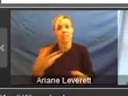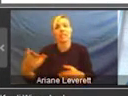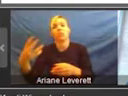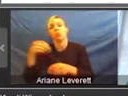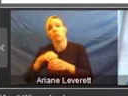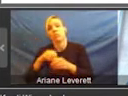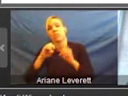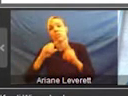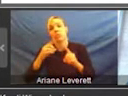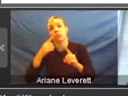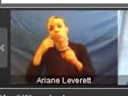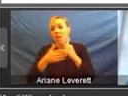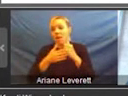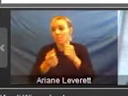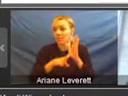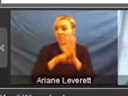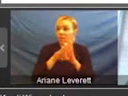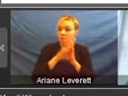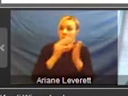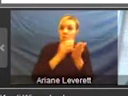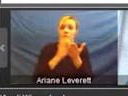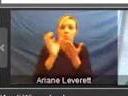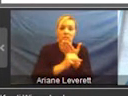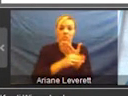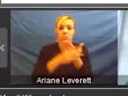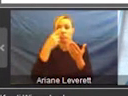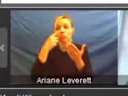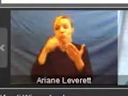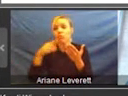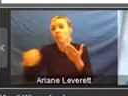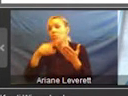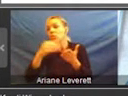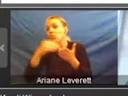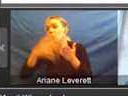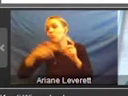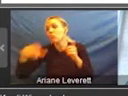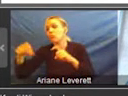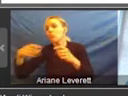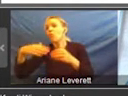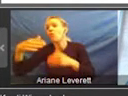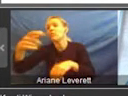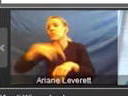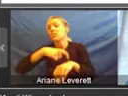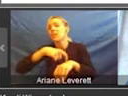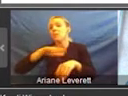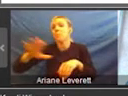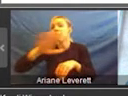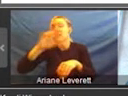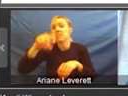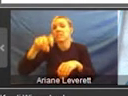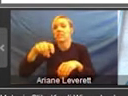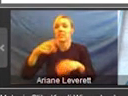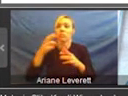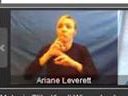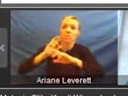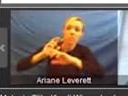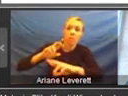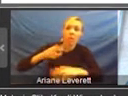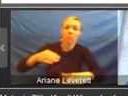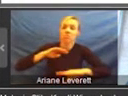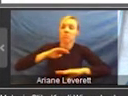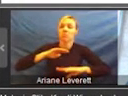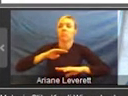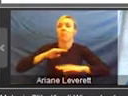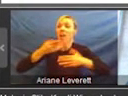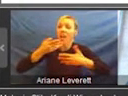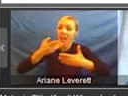respond to specific needs of their students over time and after the initial training or so has passed. So these are our